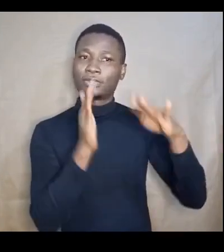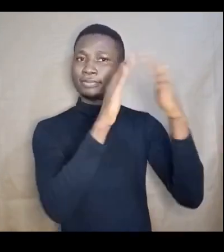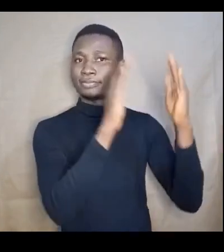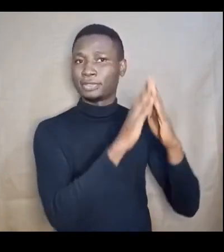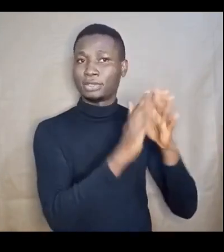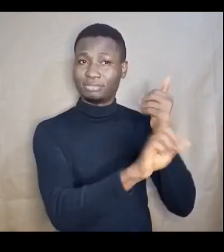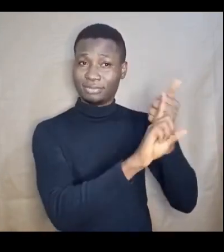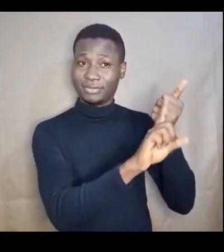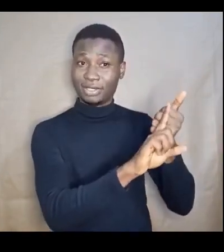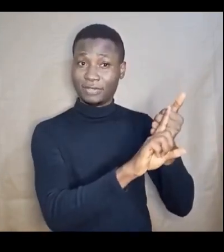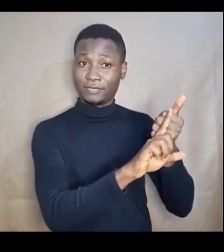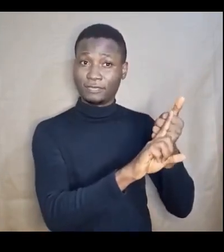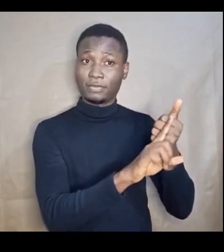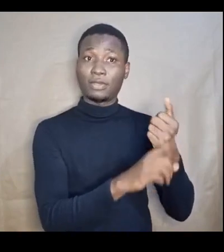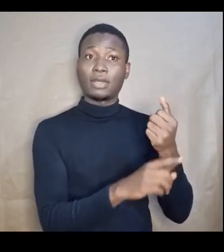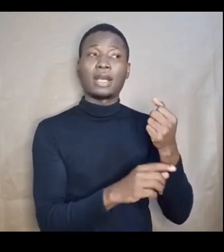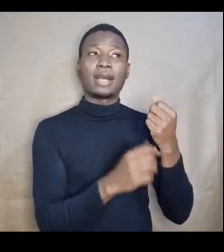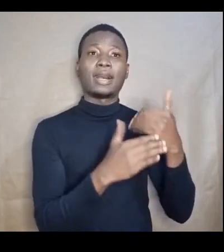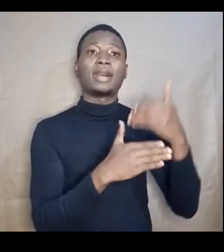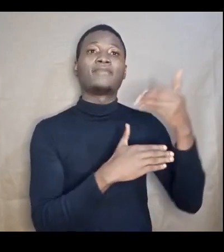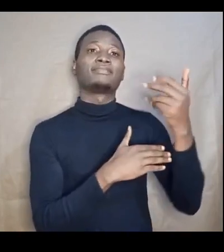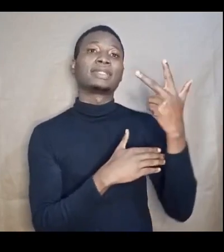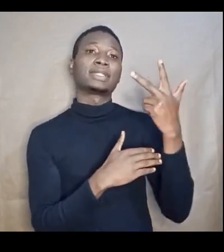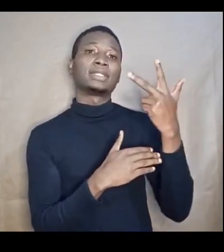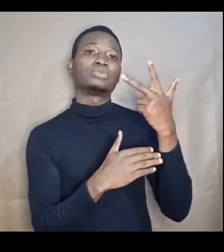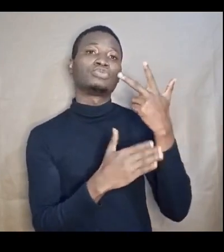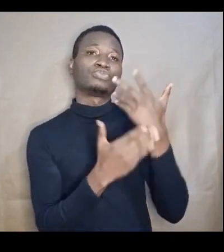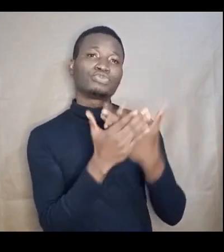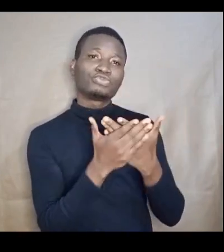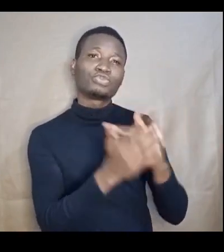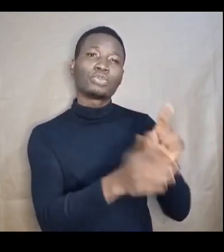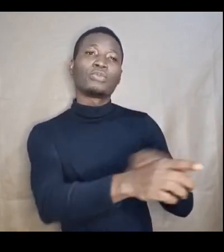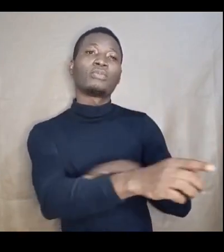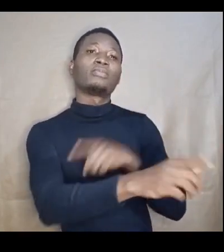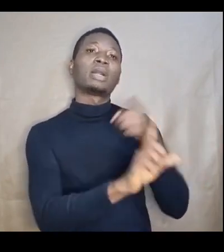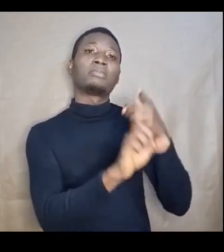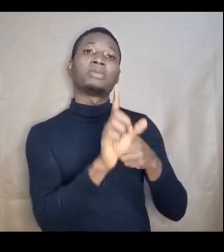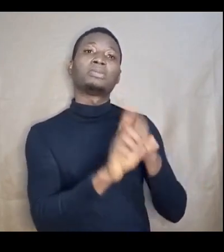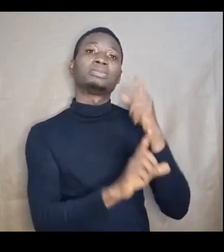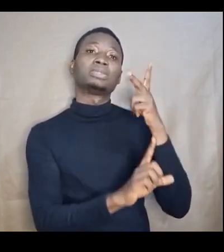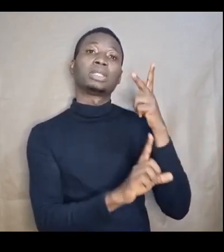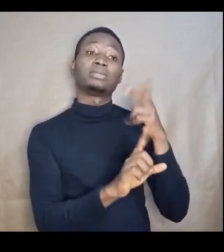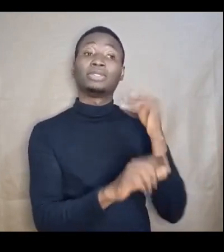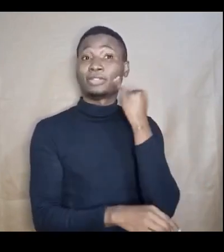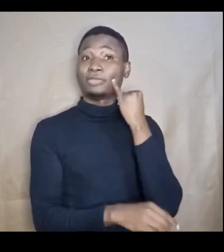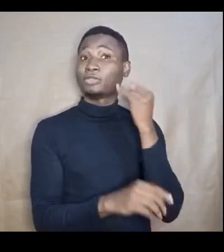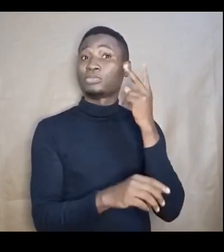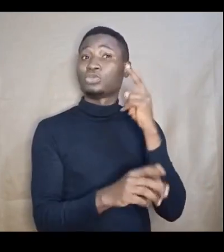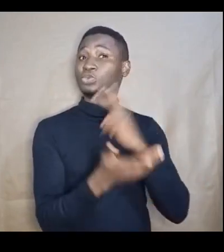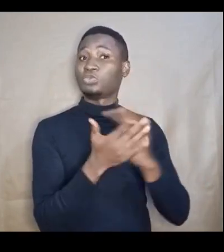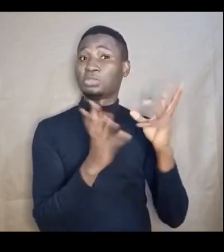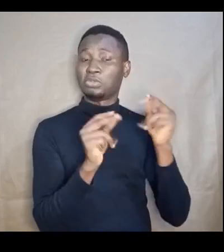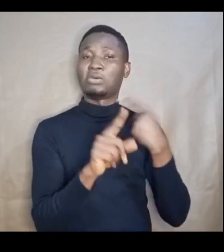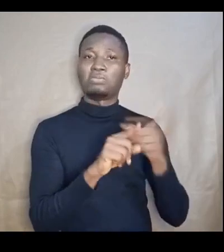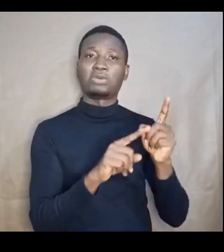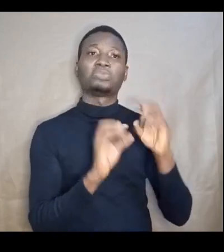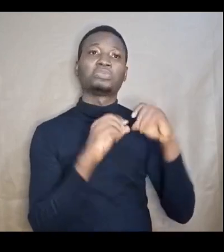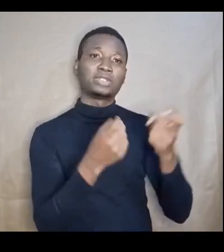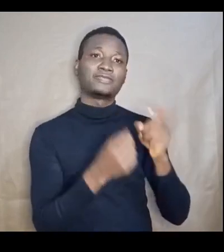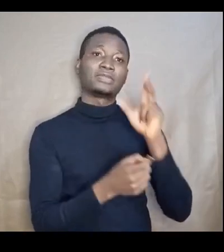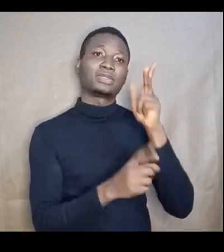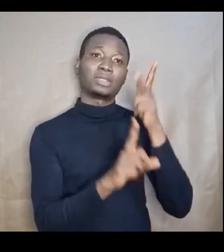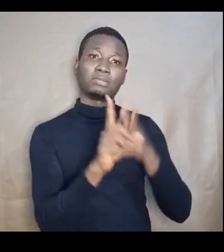And 3 good months. They were supposed to be given 2 weeks. 3 good months. April,